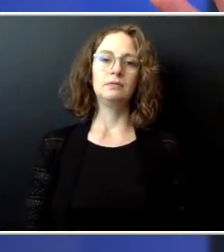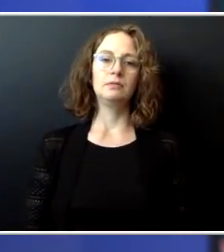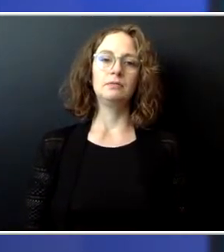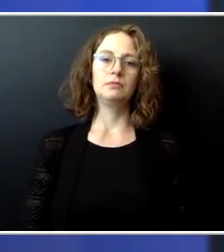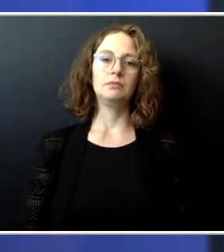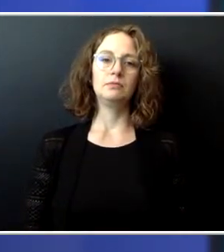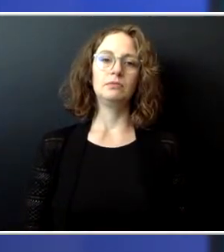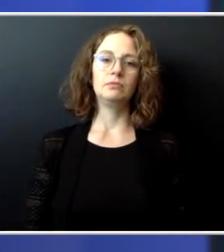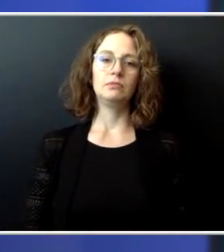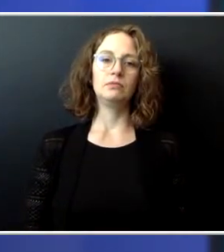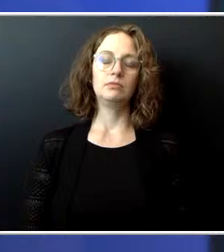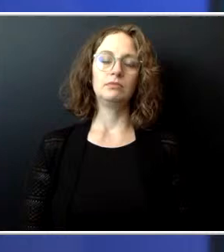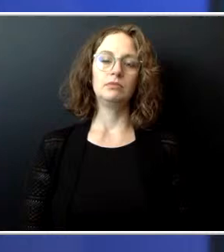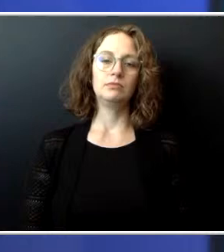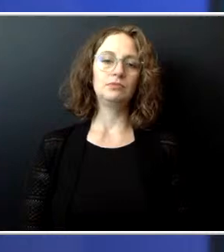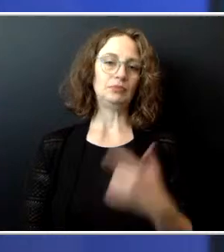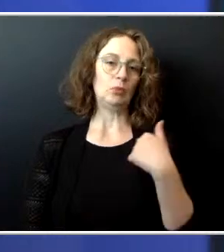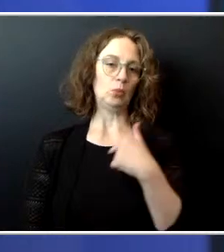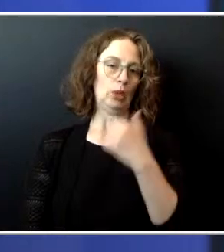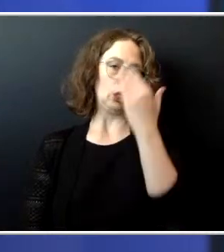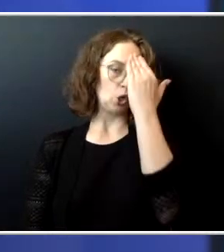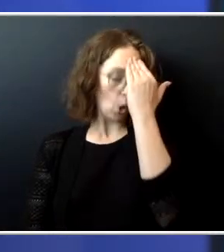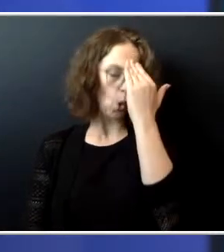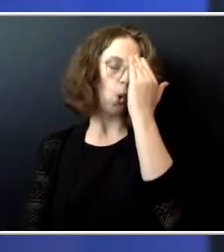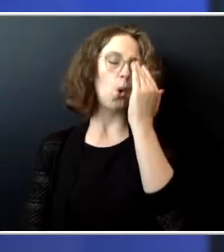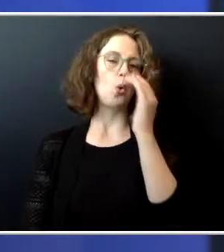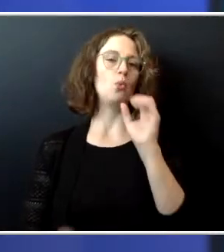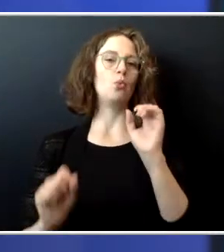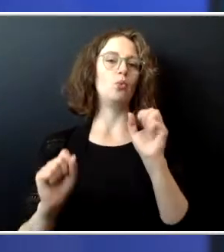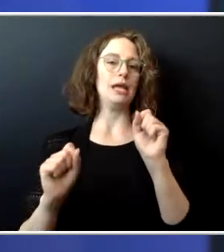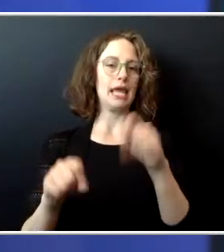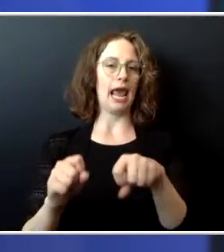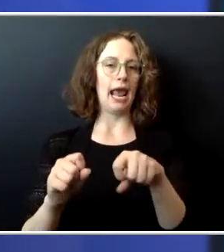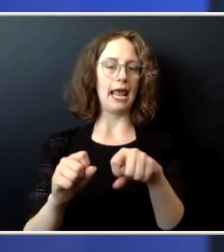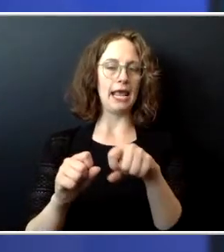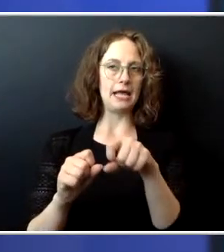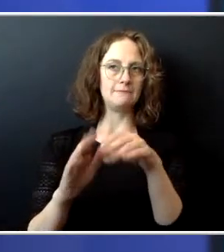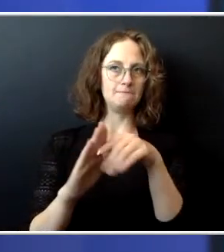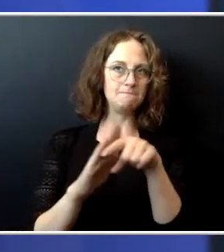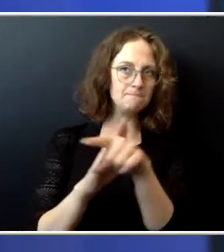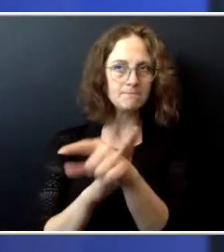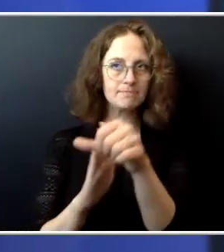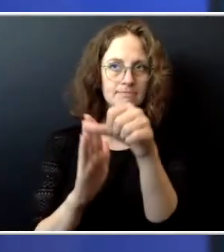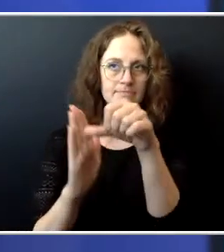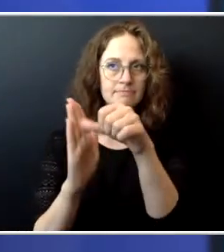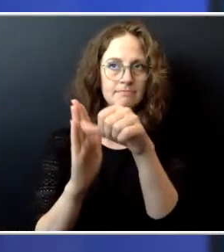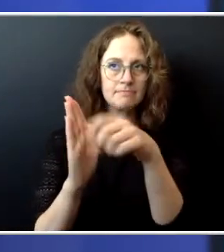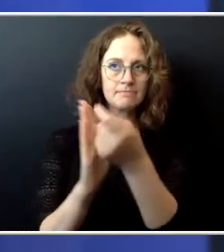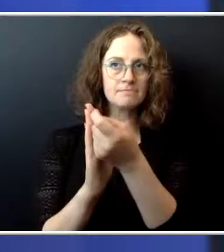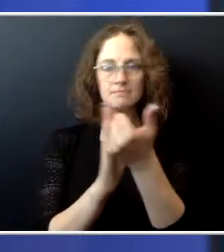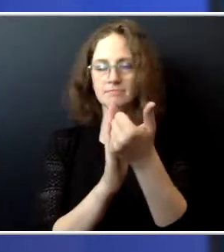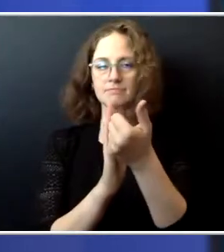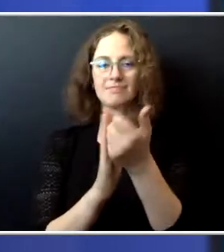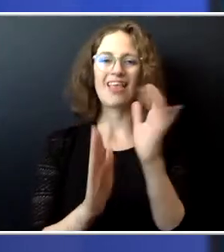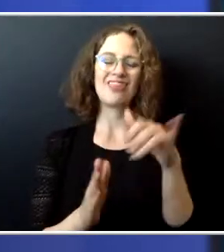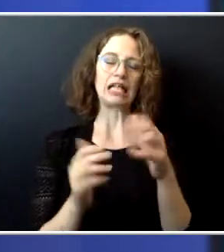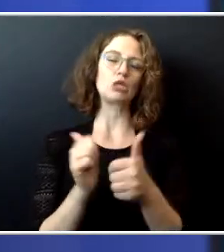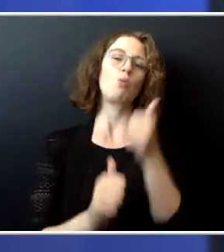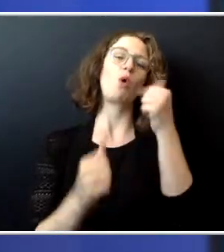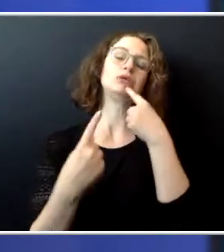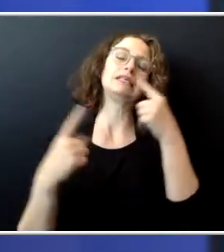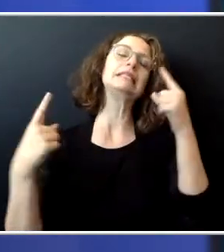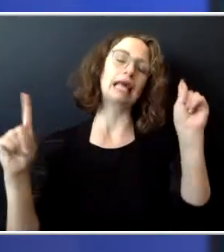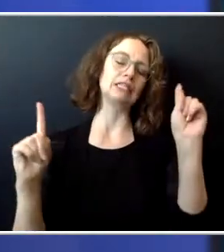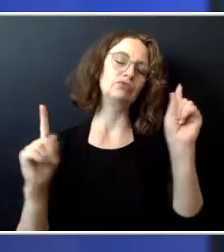know, we can go after, because that would be the most successful modality of treatment. And we have really good